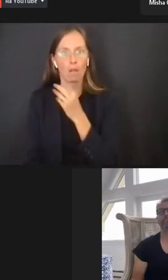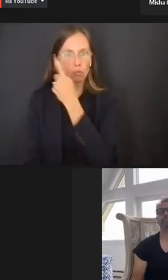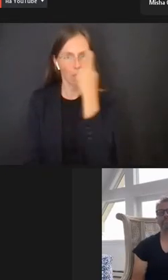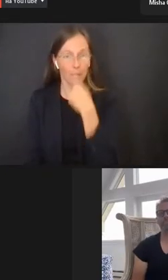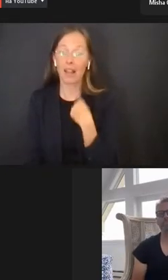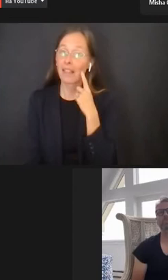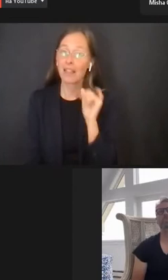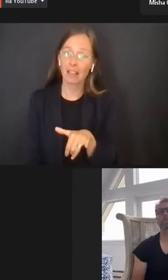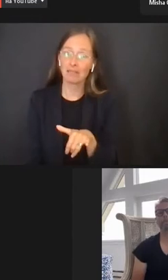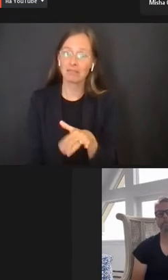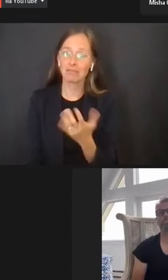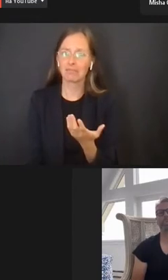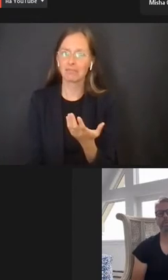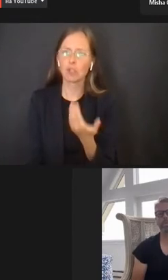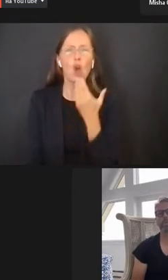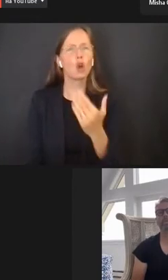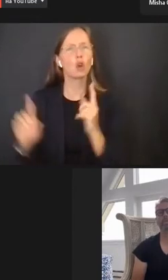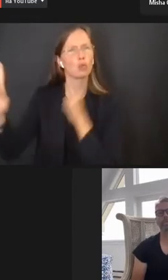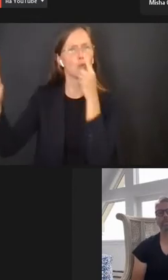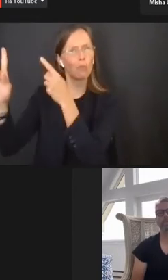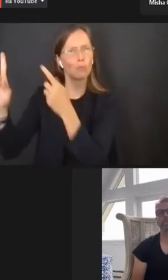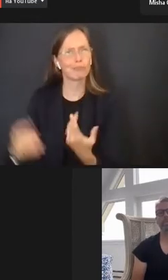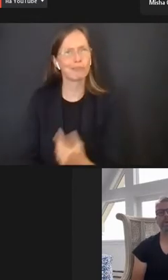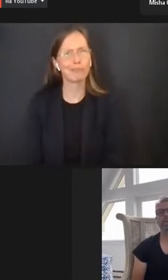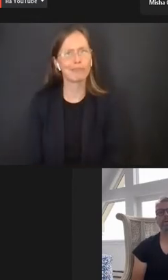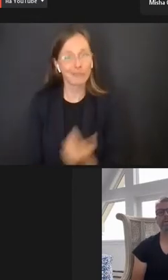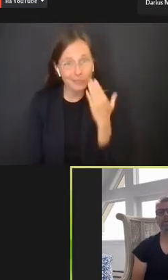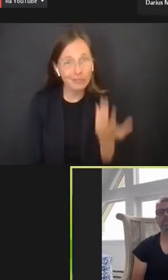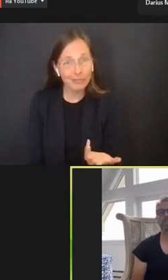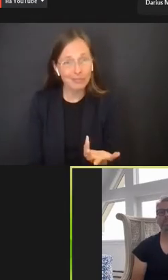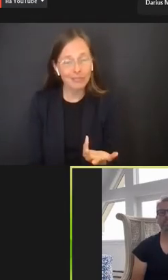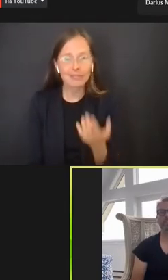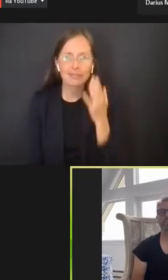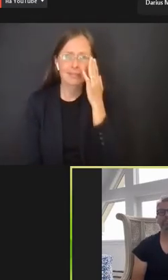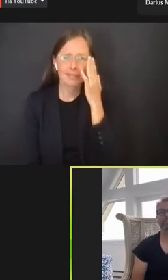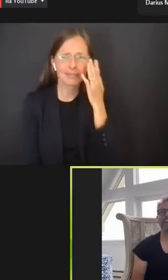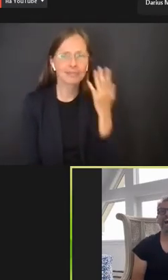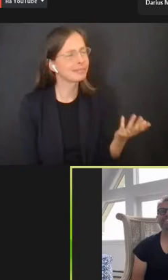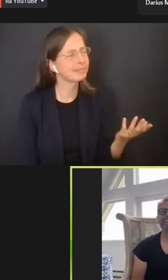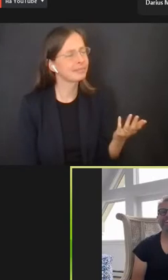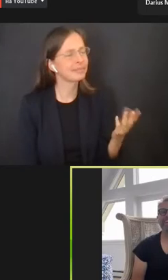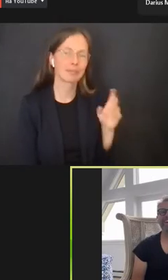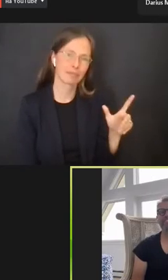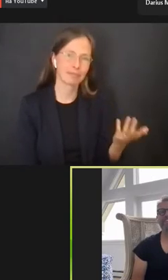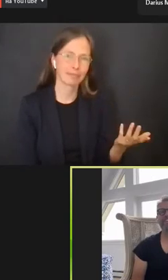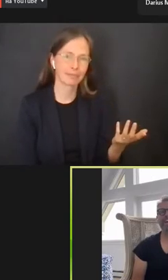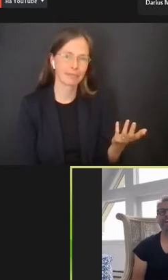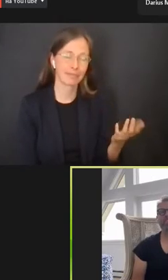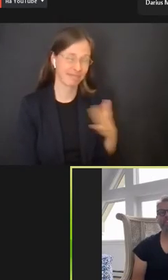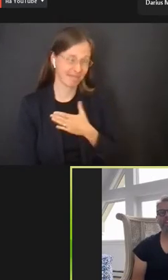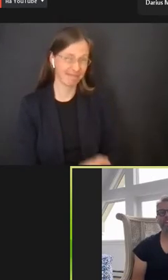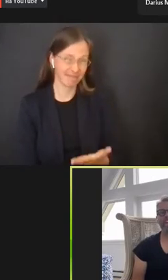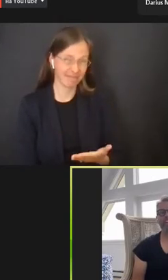is something to shoot for as a goal, you know? Well, this is, I mean, I have to say,